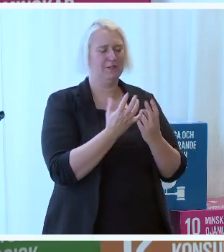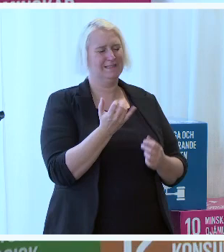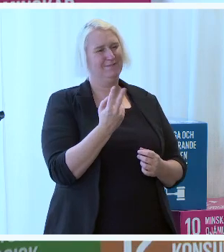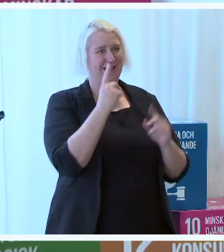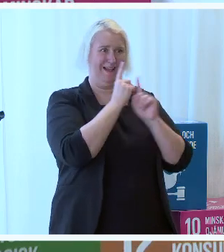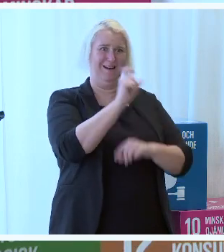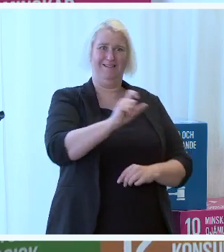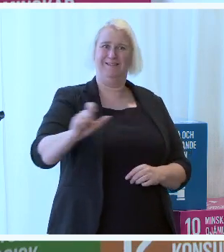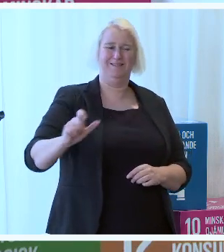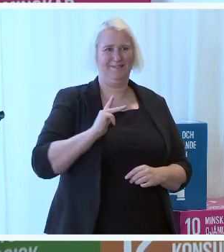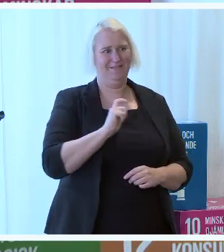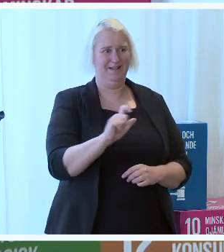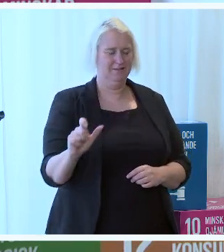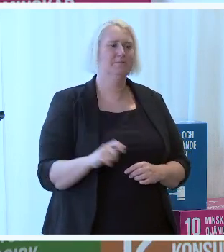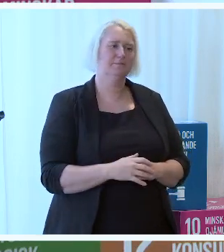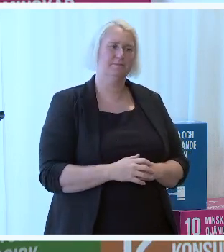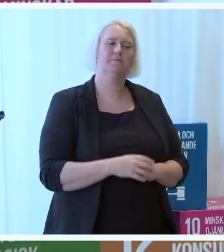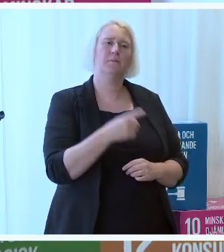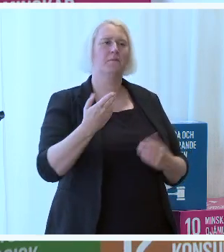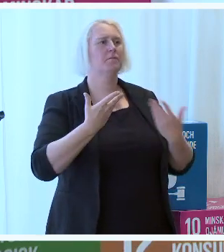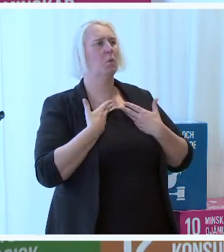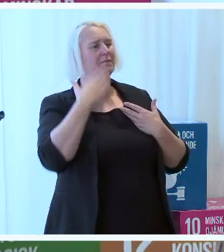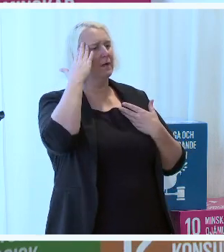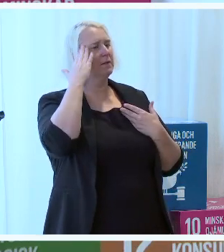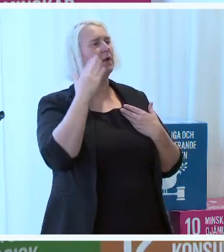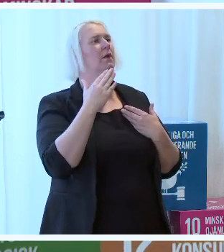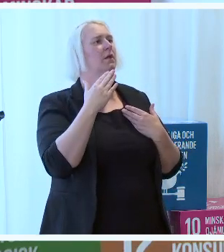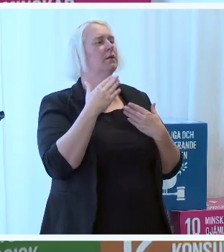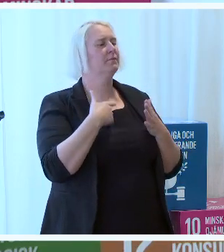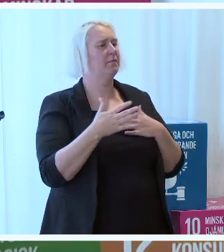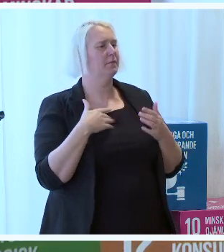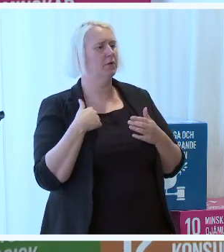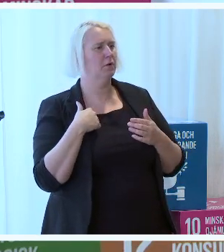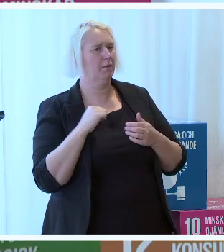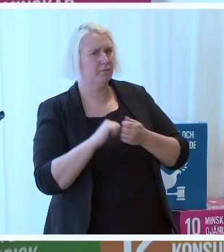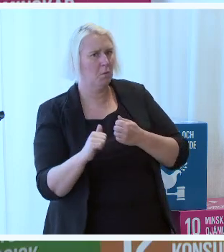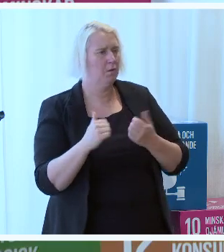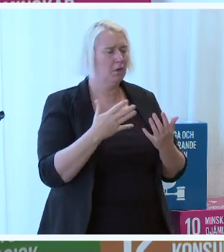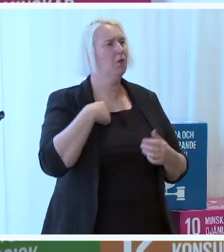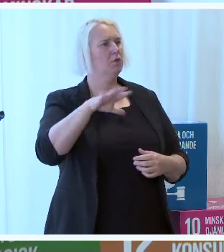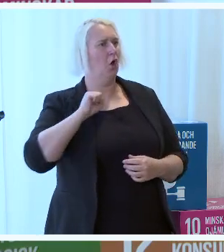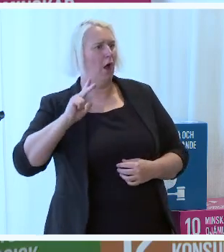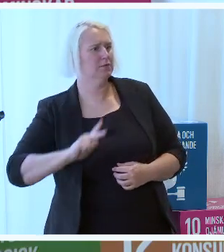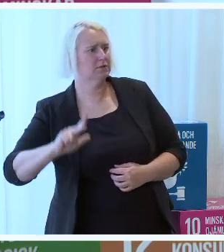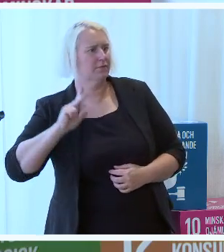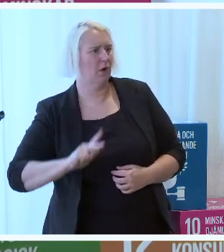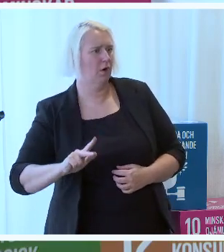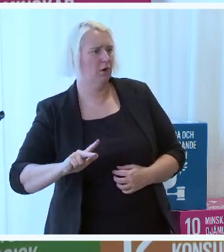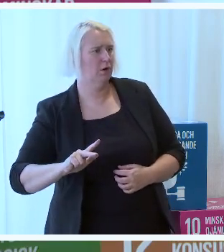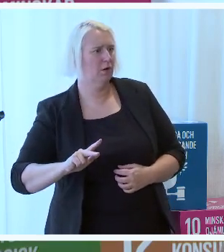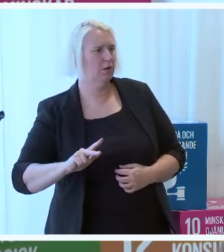bearers accountable when it comes to responsibility and democracy. So thank you. I